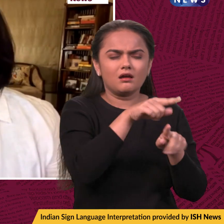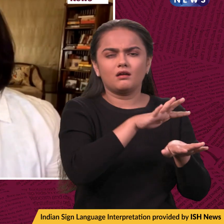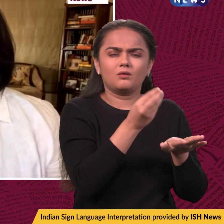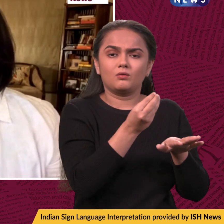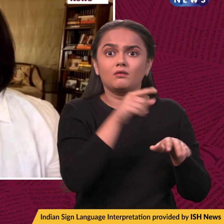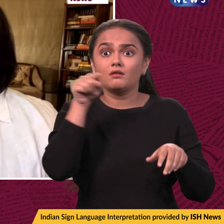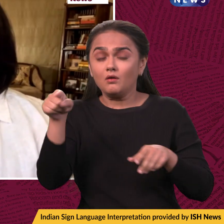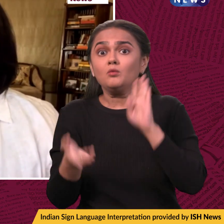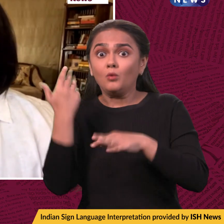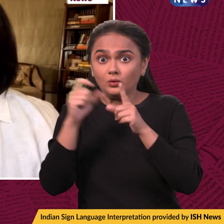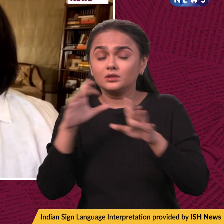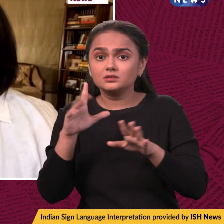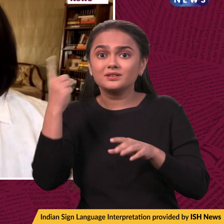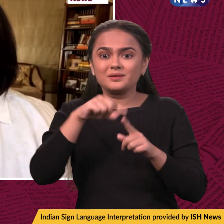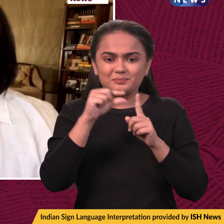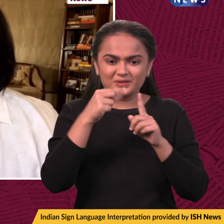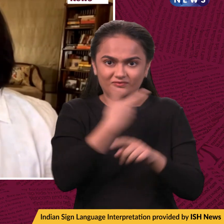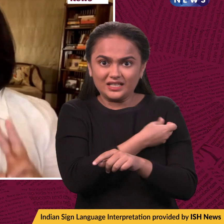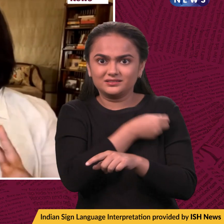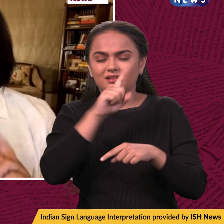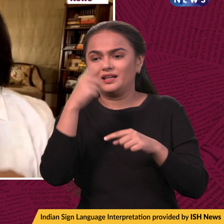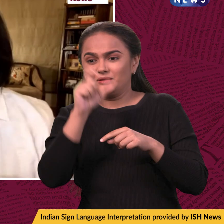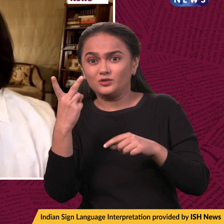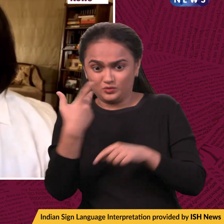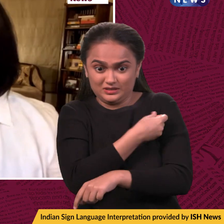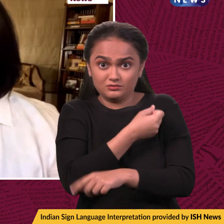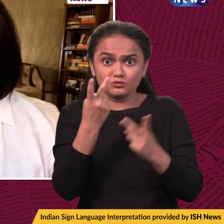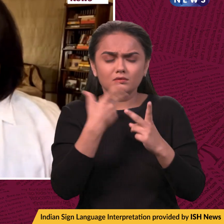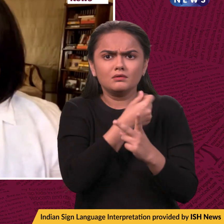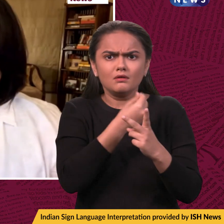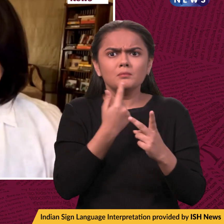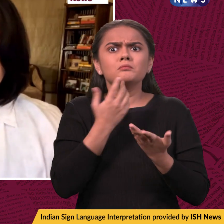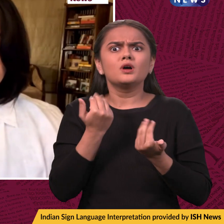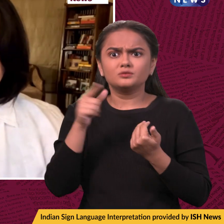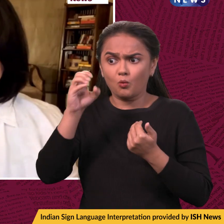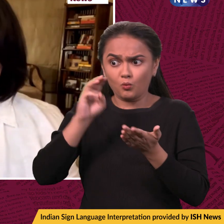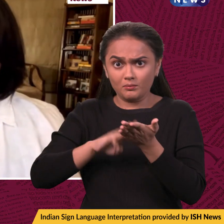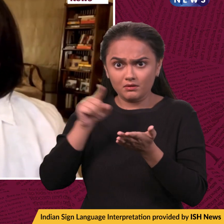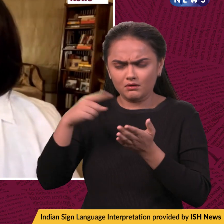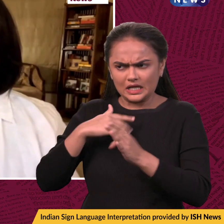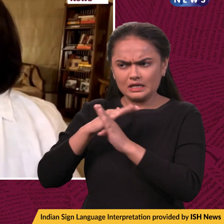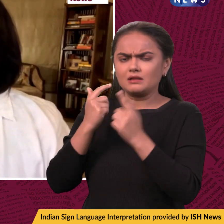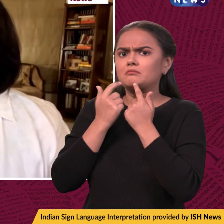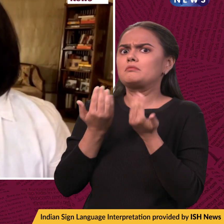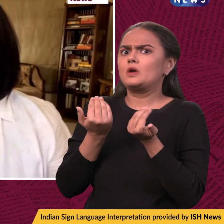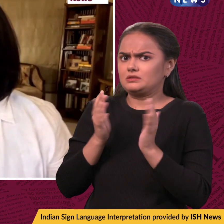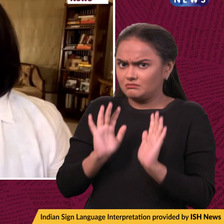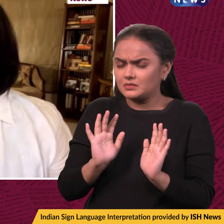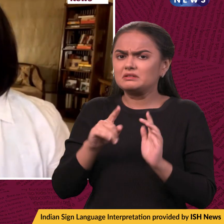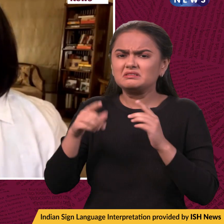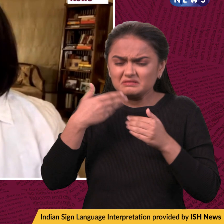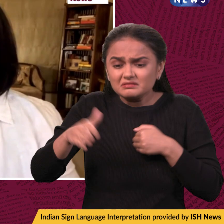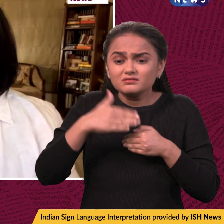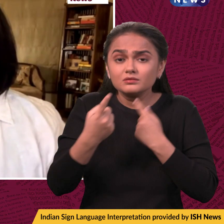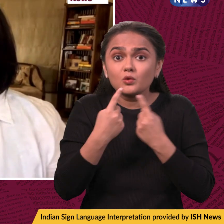meantime, Pfizer and BioNTech have said that 2 shots of their vaccine may still protect against severe disease, but because of